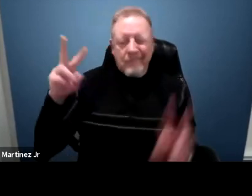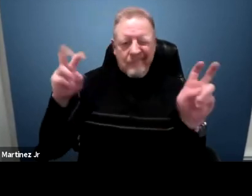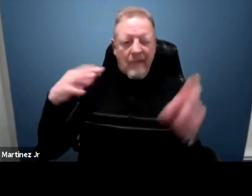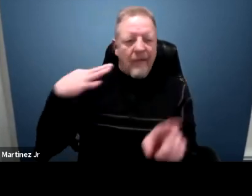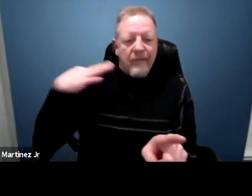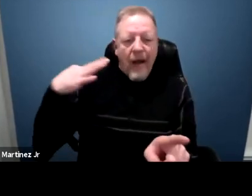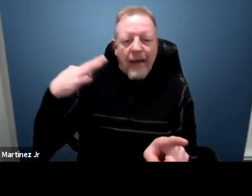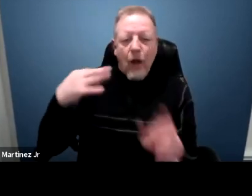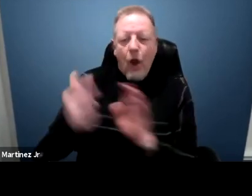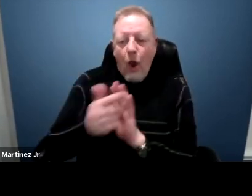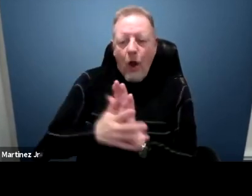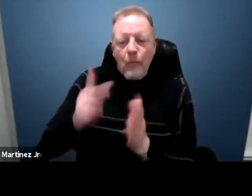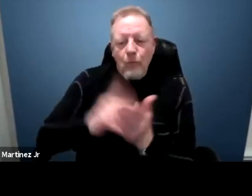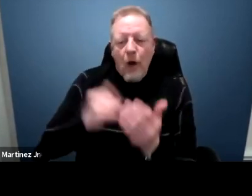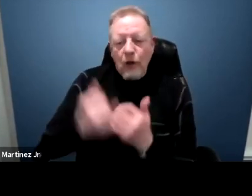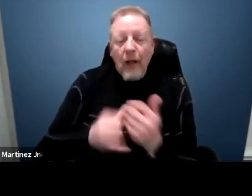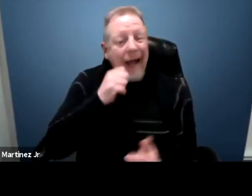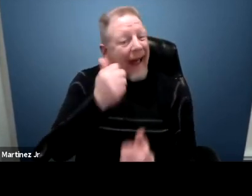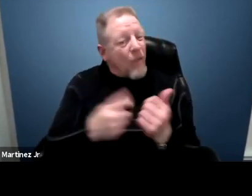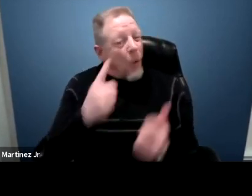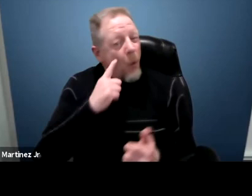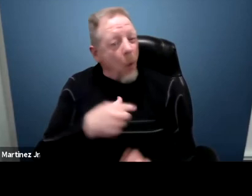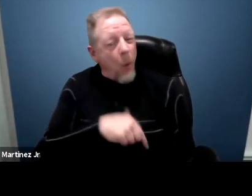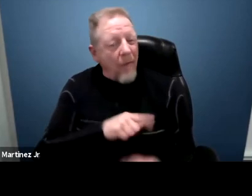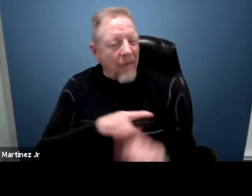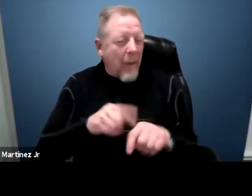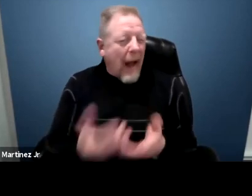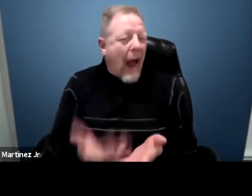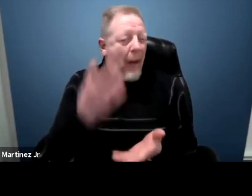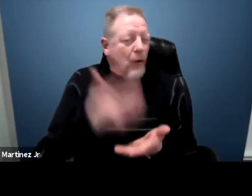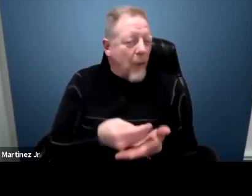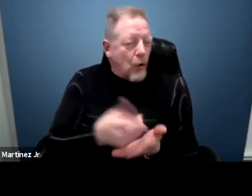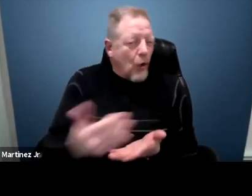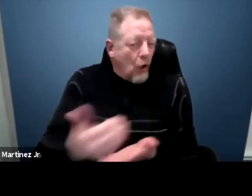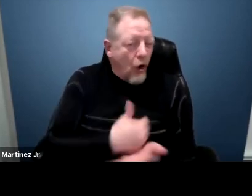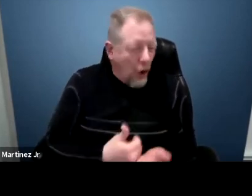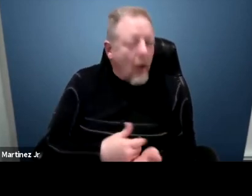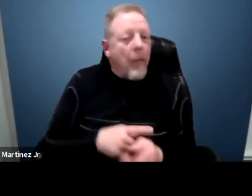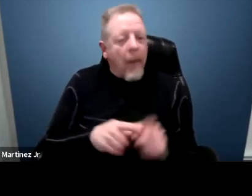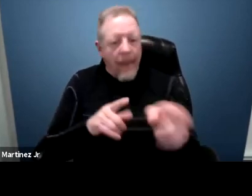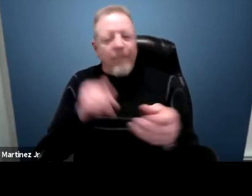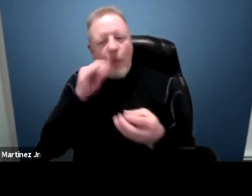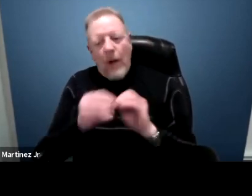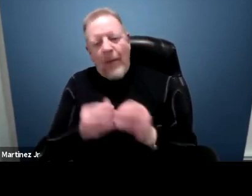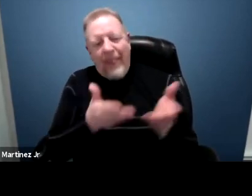that, but you could try contacting them, and their phone number is on the slide as well.